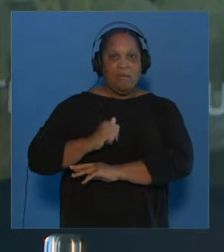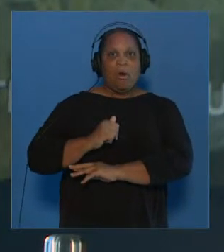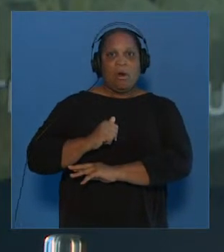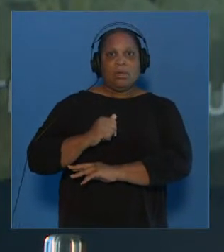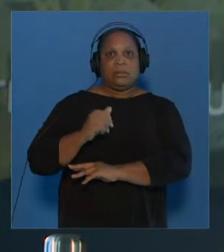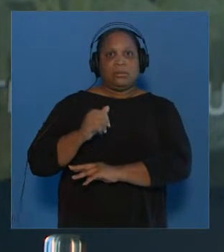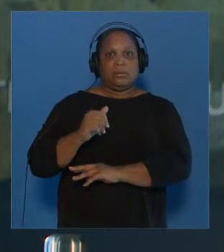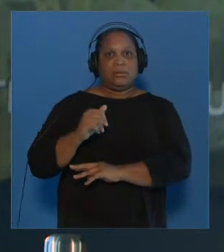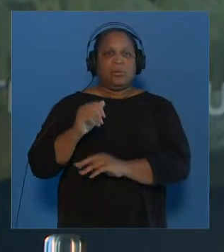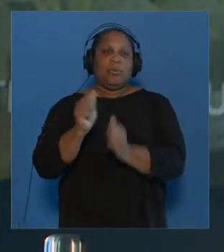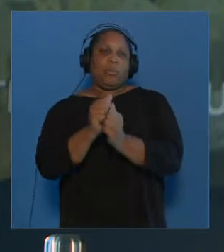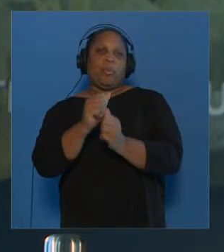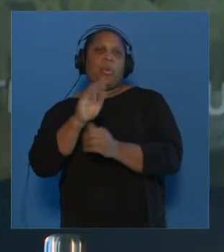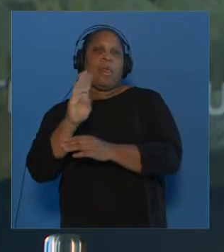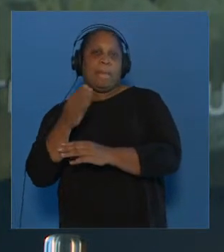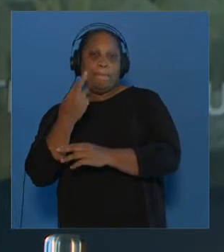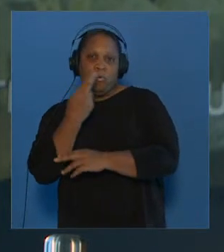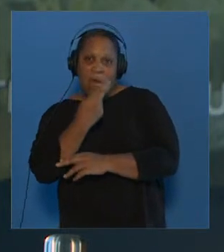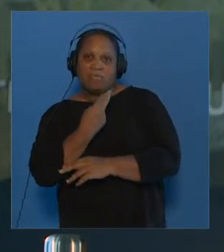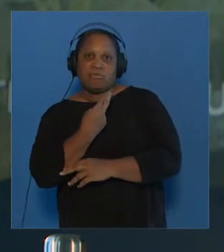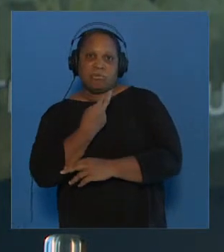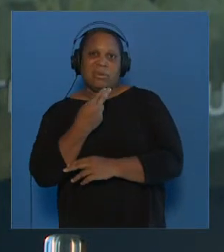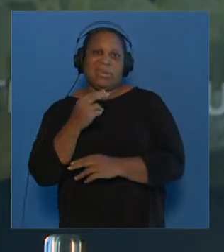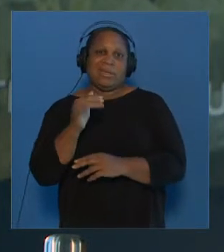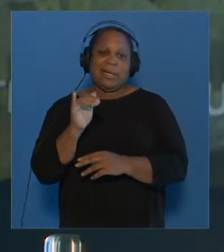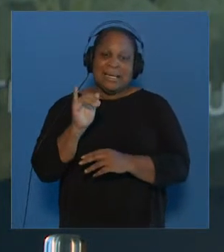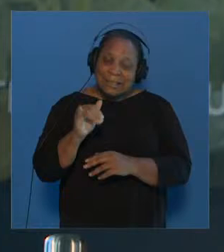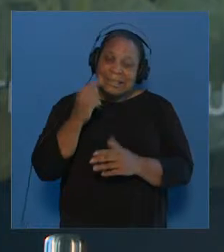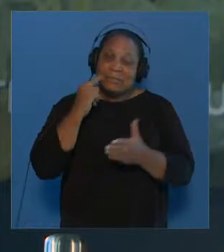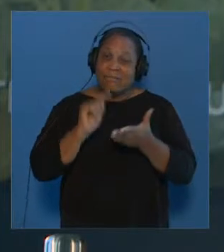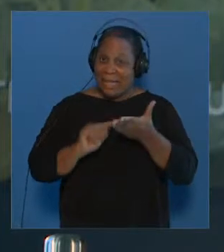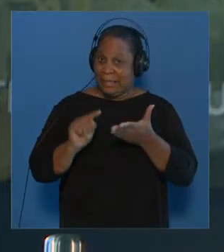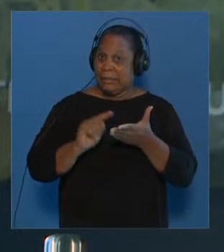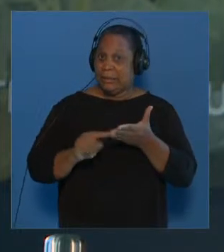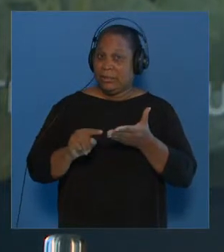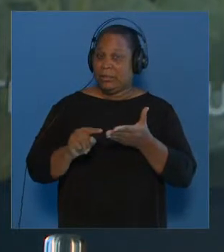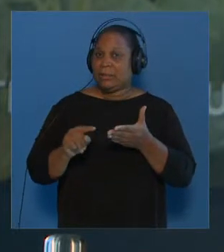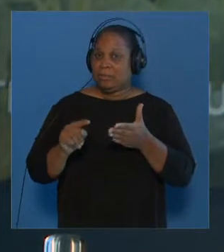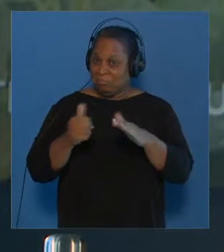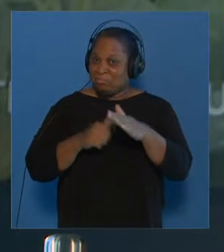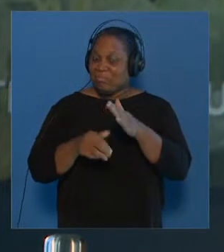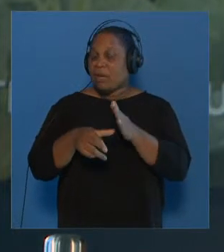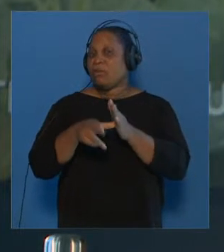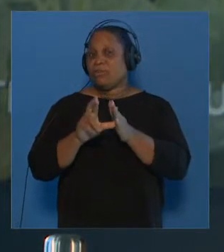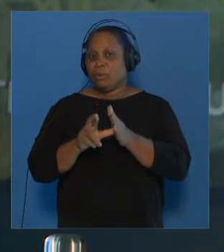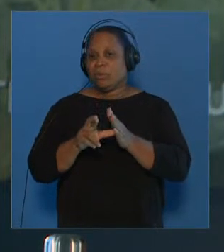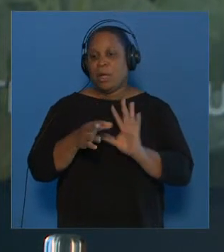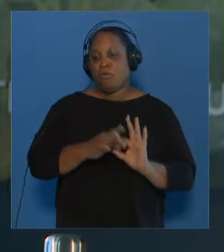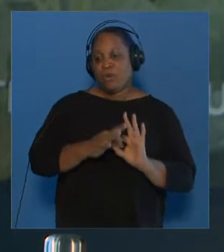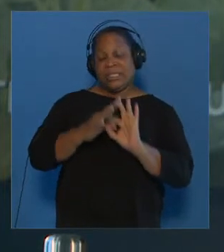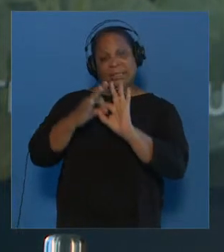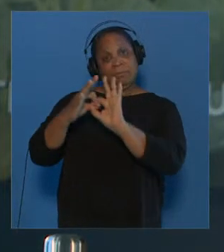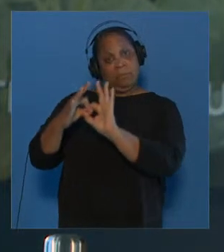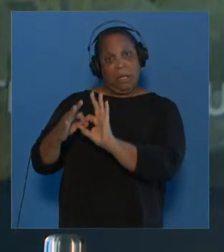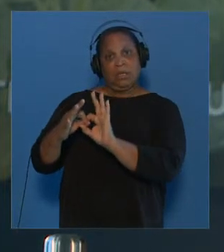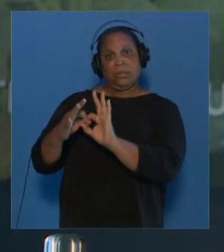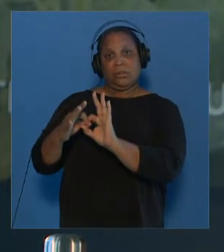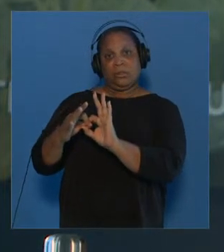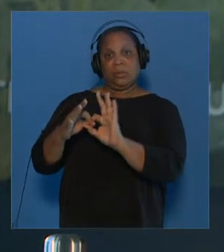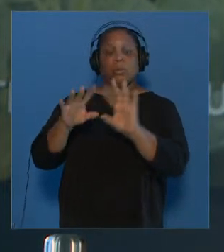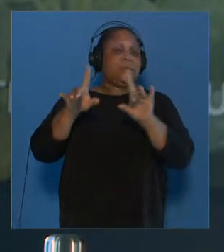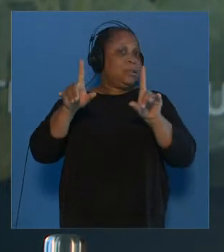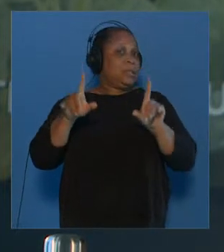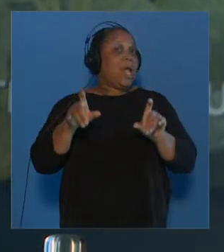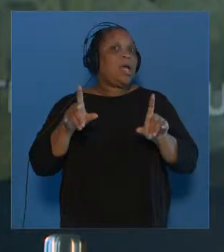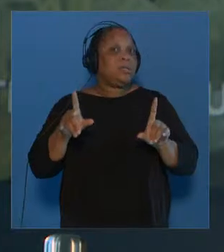still, like I said, being investigated, so to speak, under review. And then with respect to the